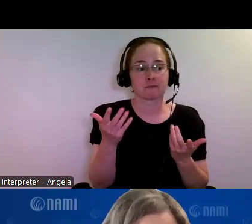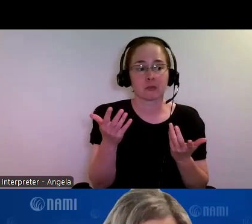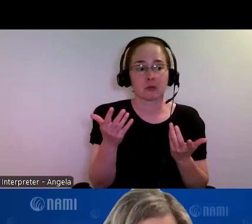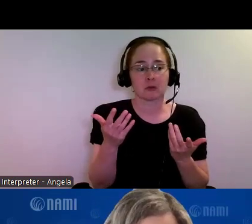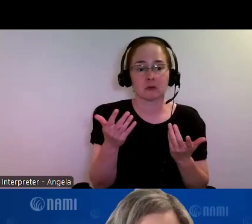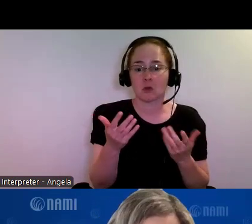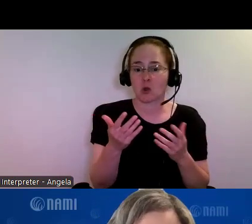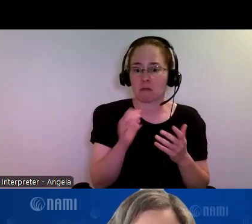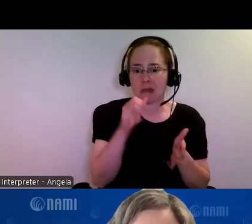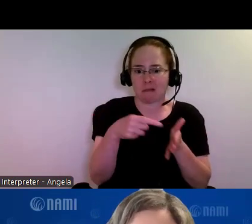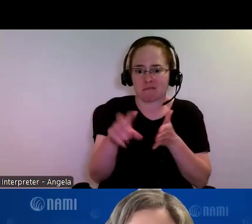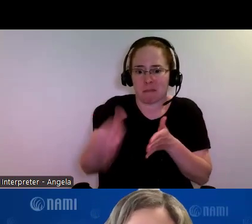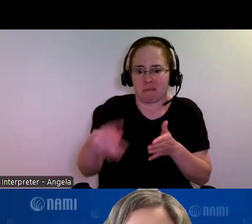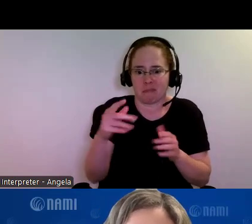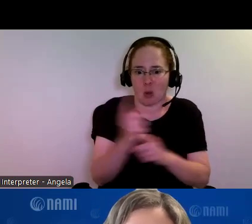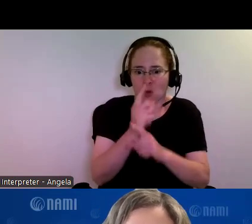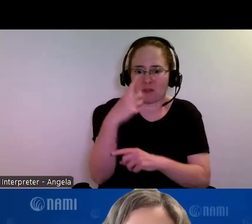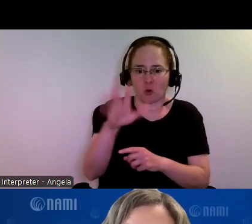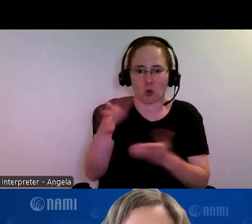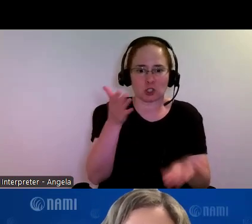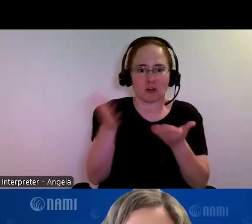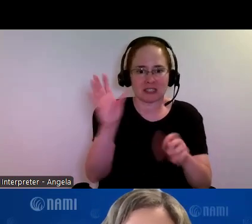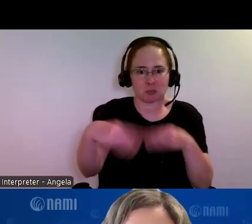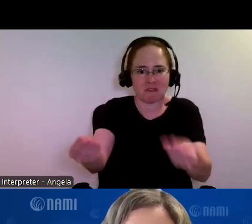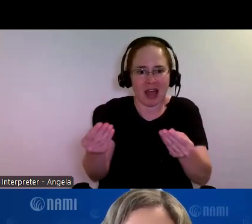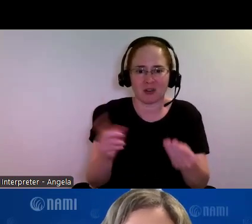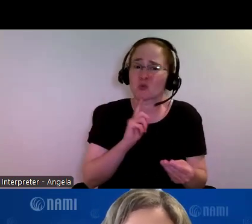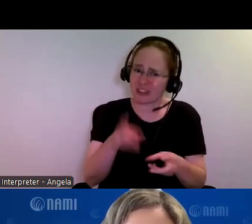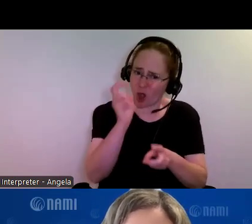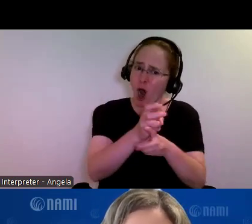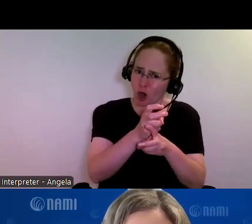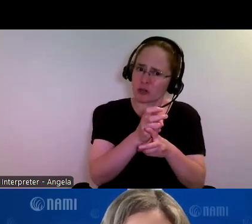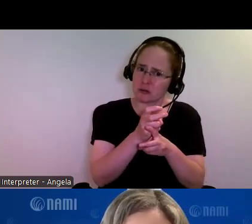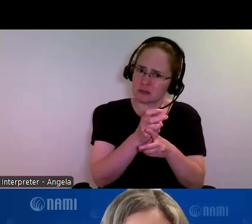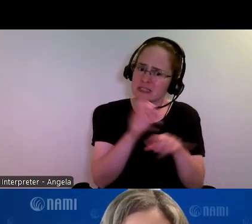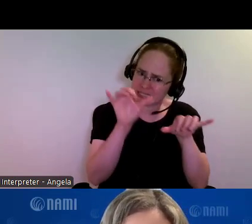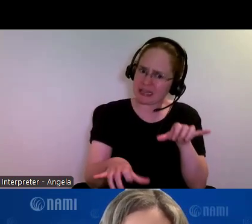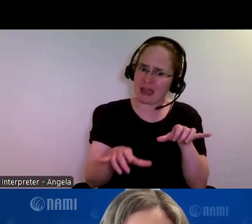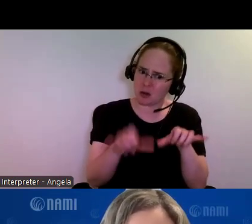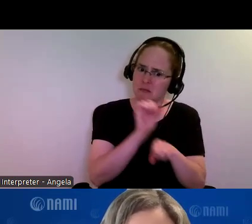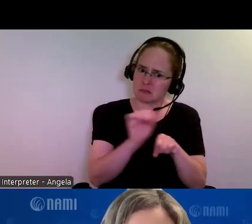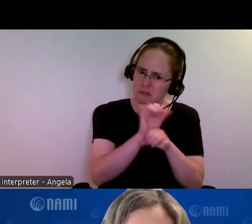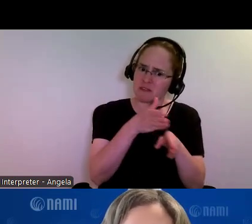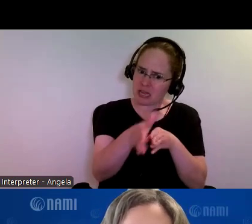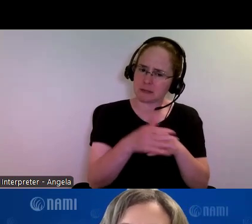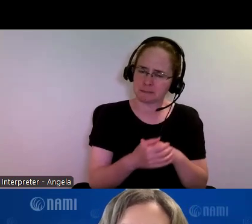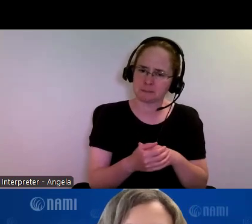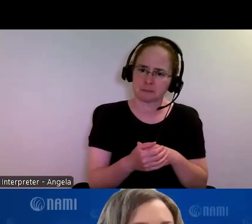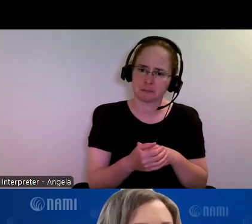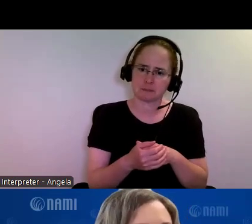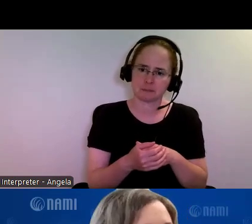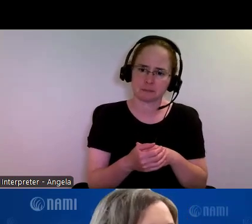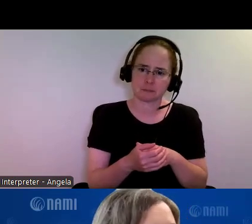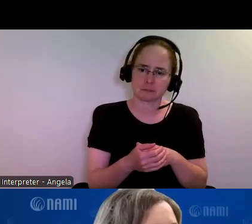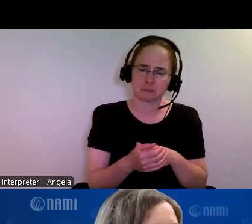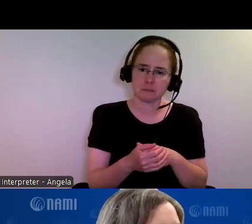be reimbursed appropriately for the services that you provide, it's really hard to be able to stay in that field. So